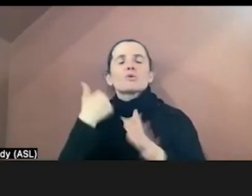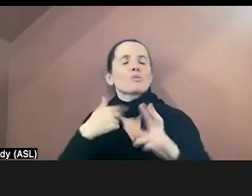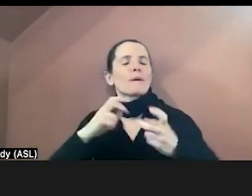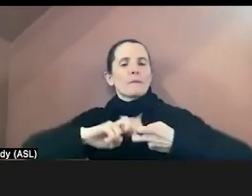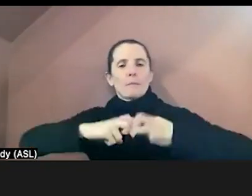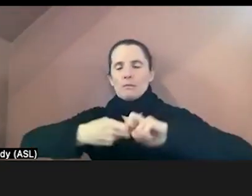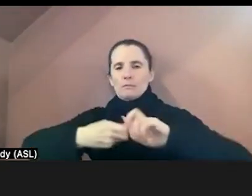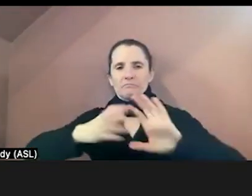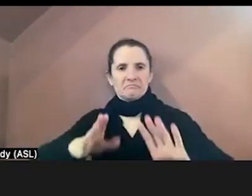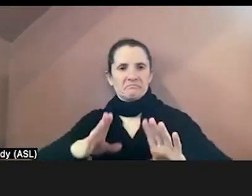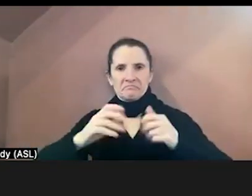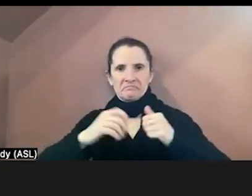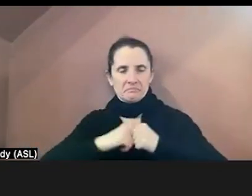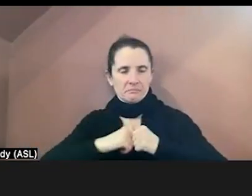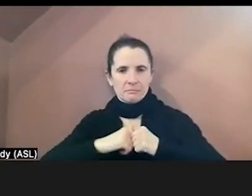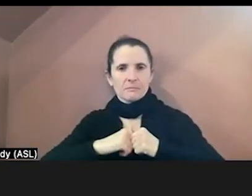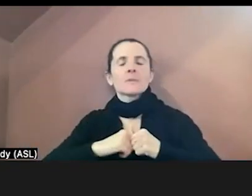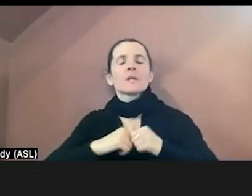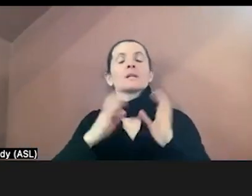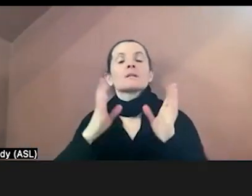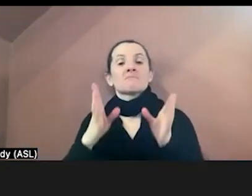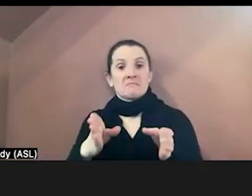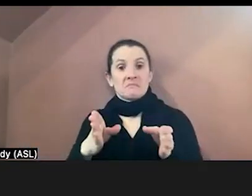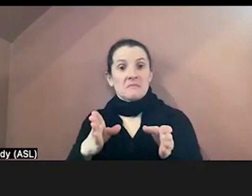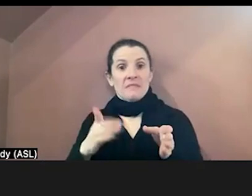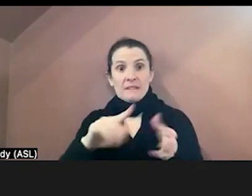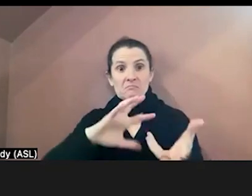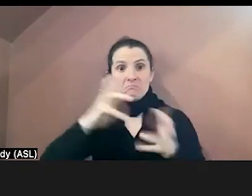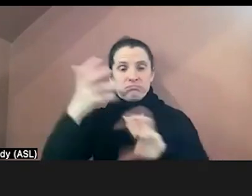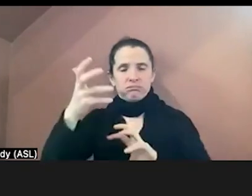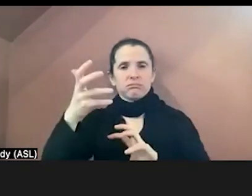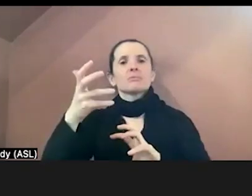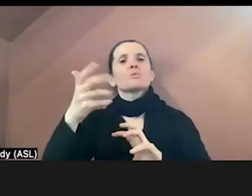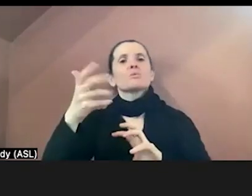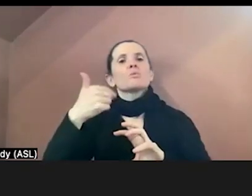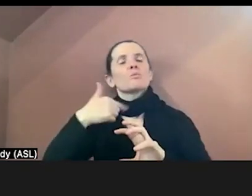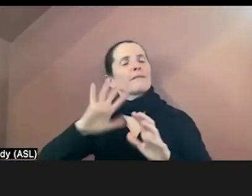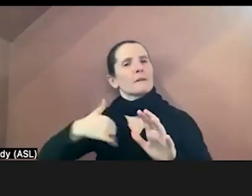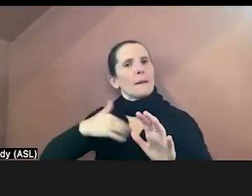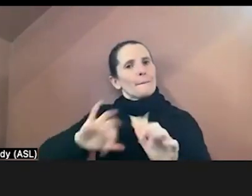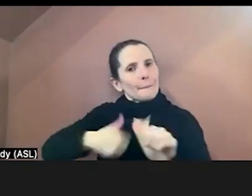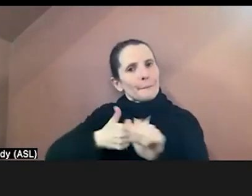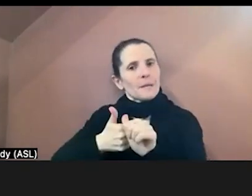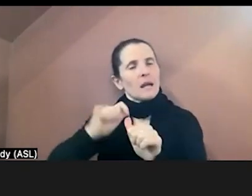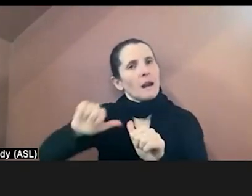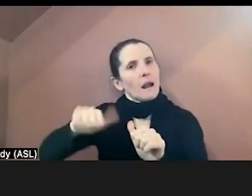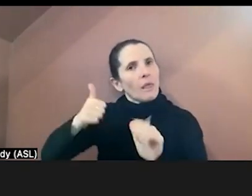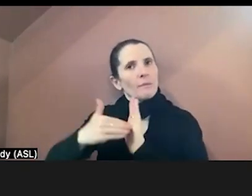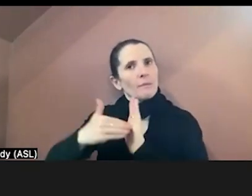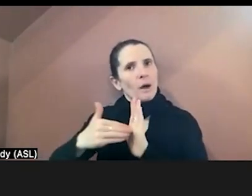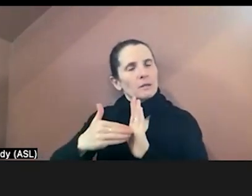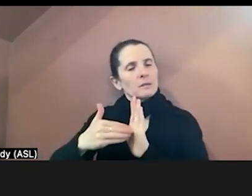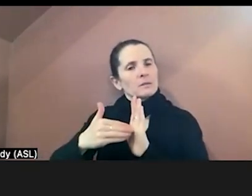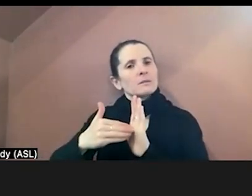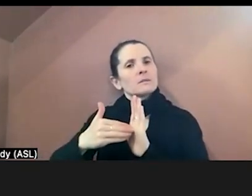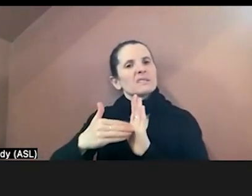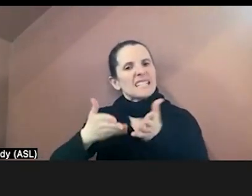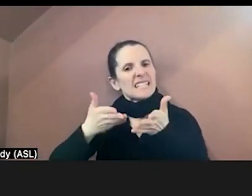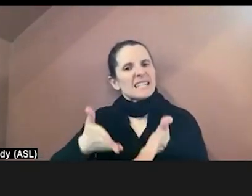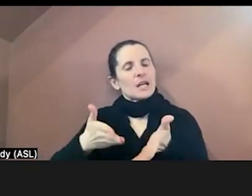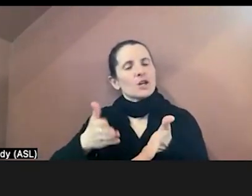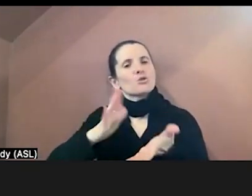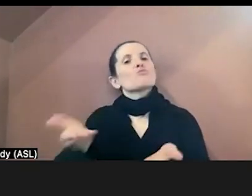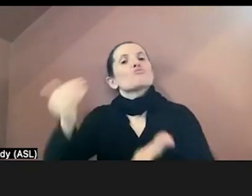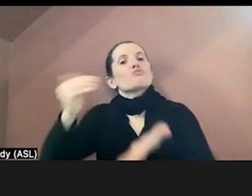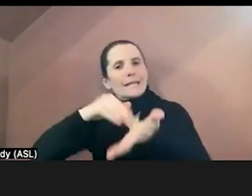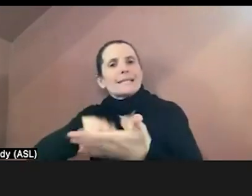like, there should be another model that comes in place and solves the rescheduling problem,